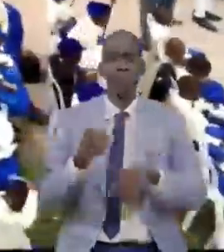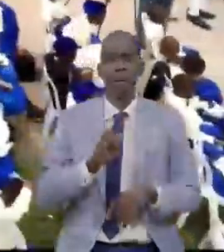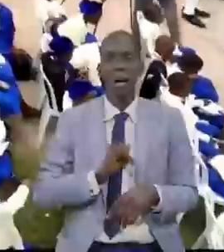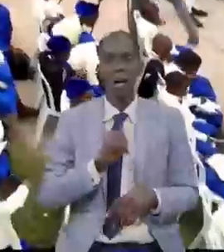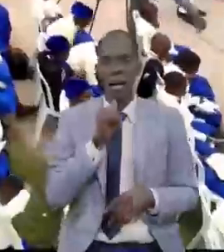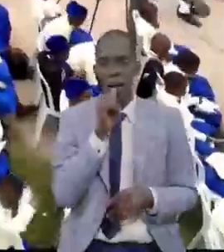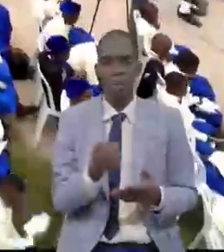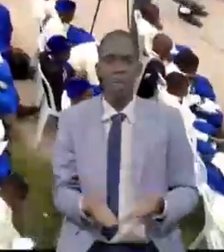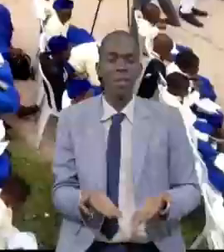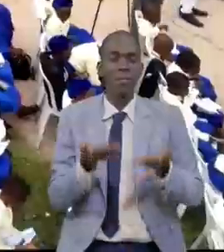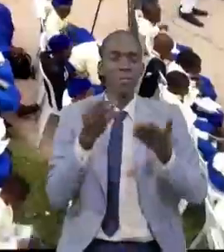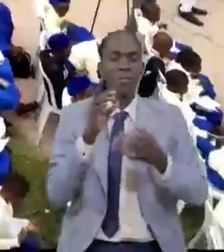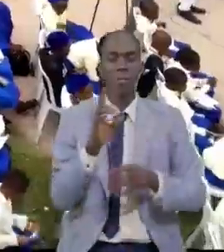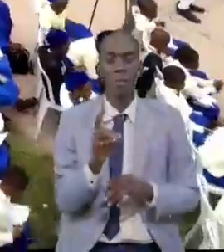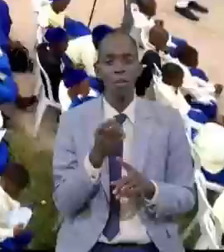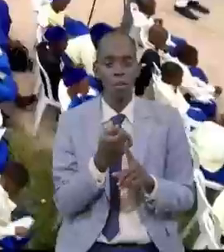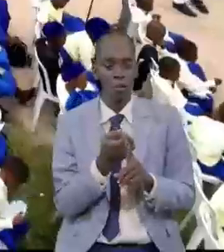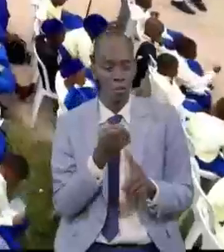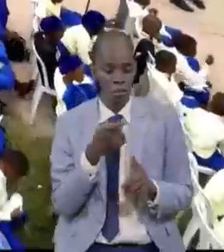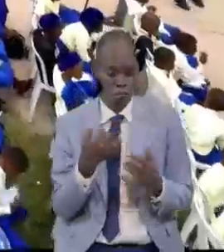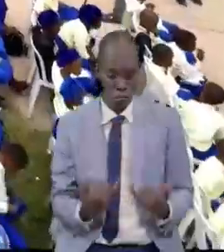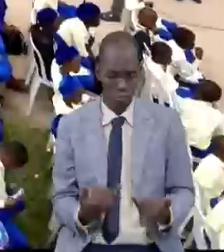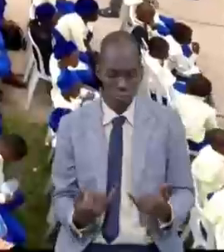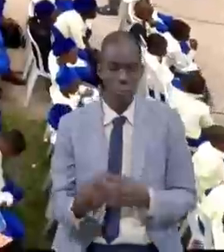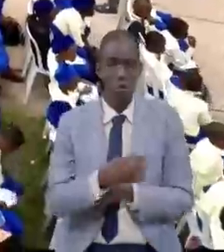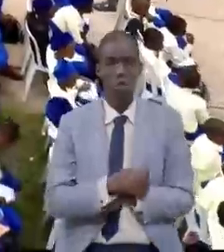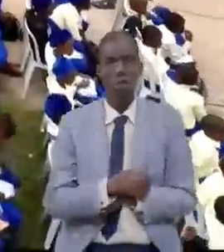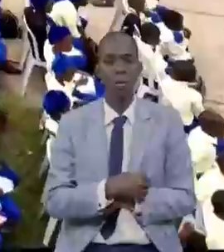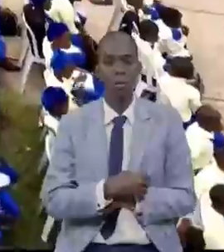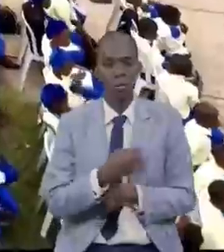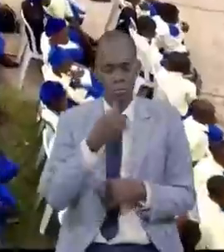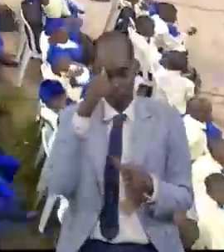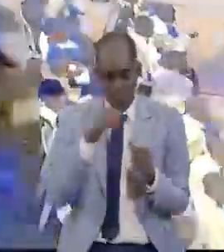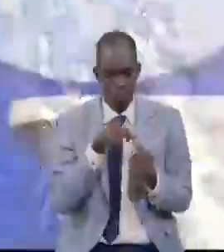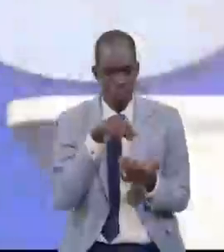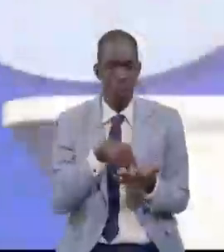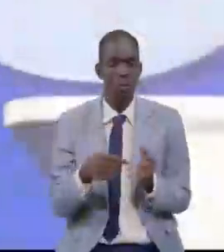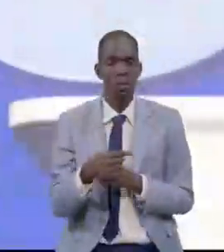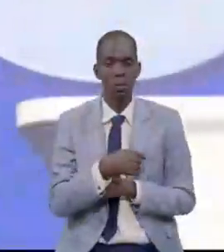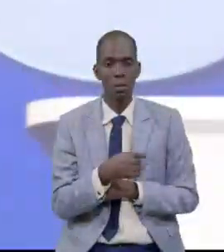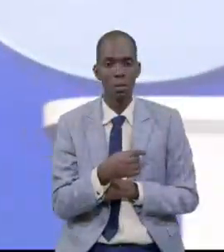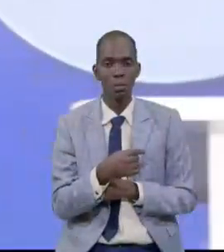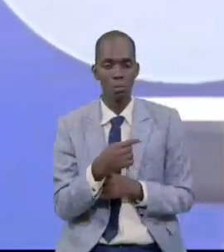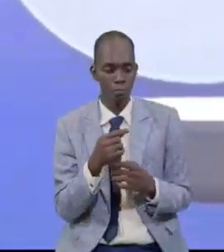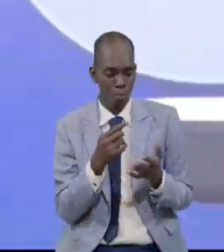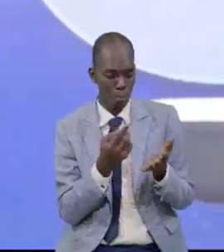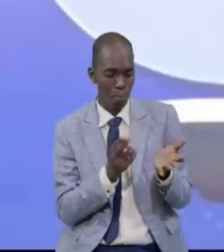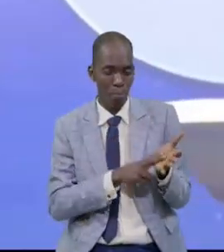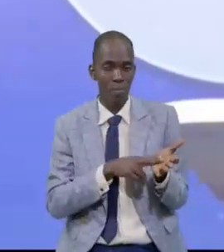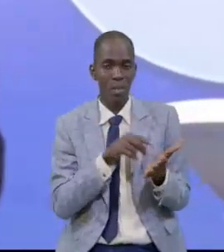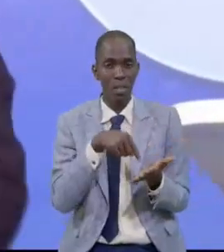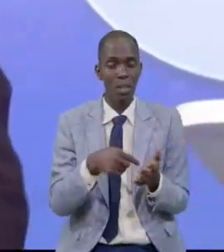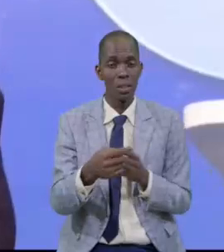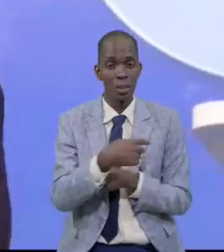From this day, mark the day, write the day you are lifted